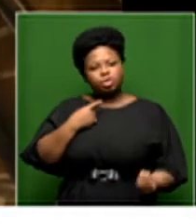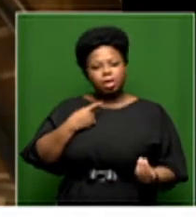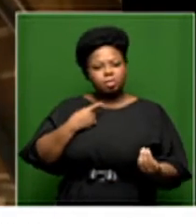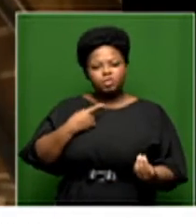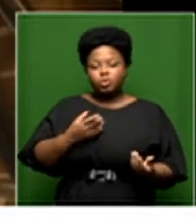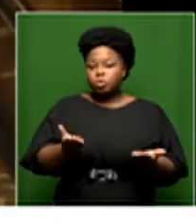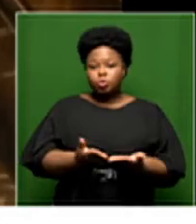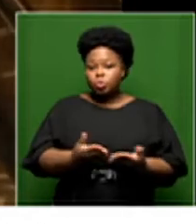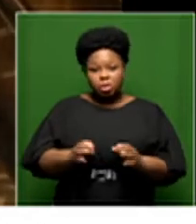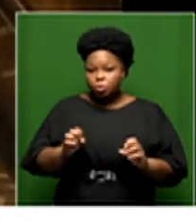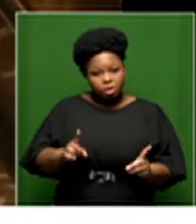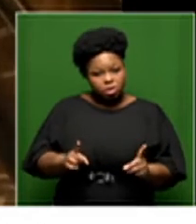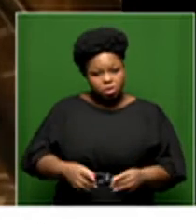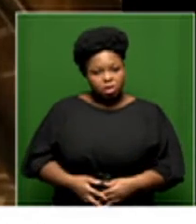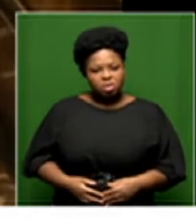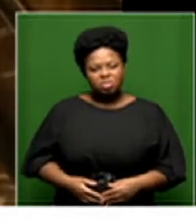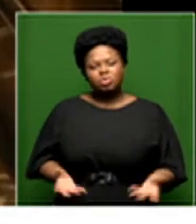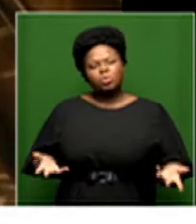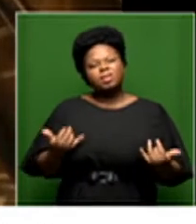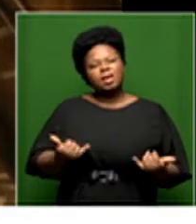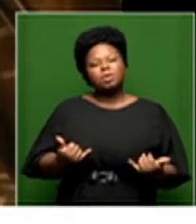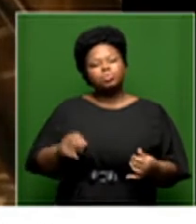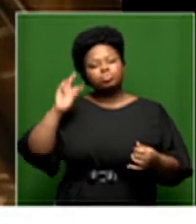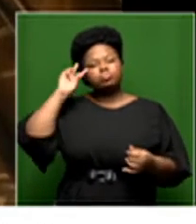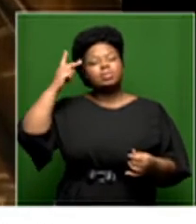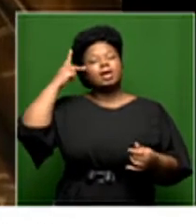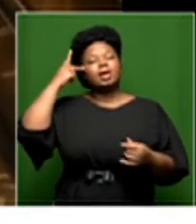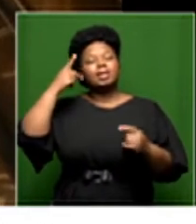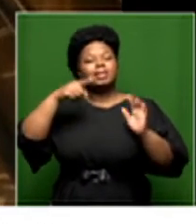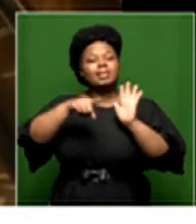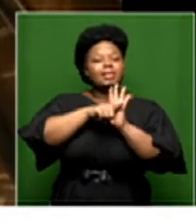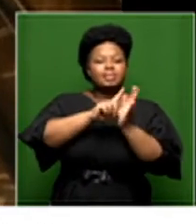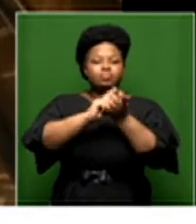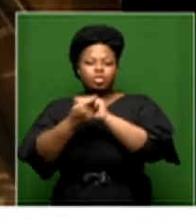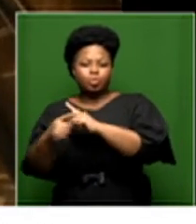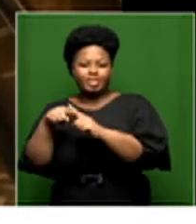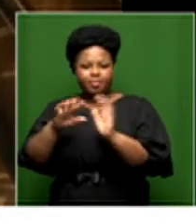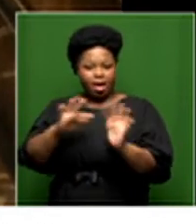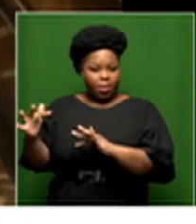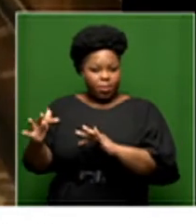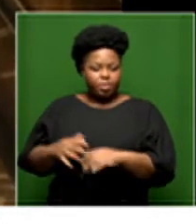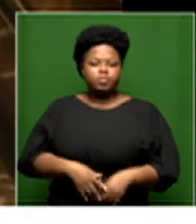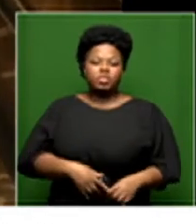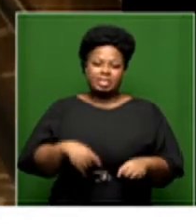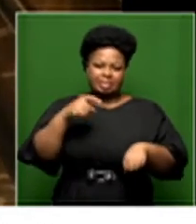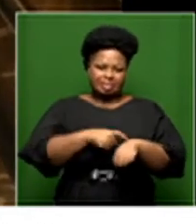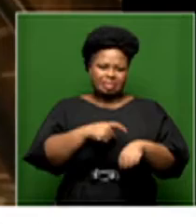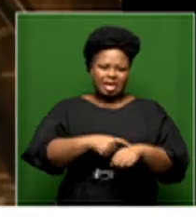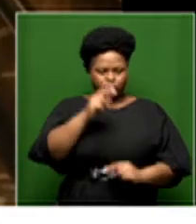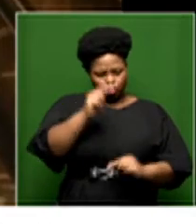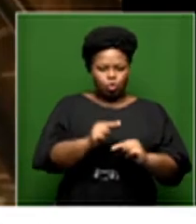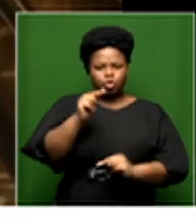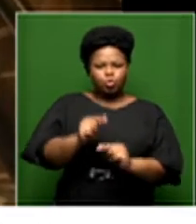it comes to school and education. So how do you take that negative and turn it into a positive? You reduce the time spent on any